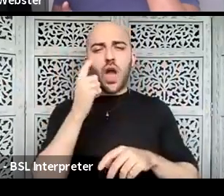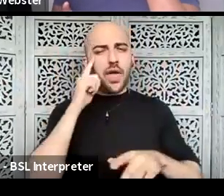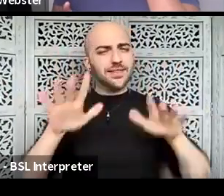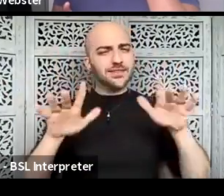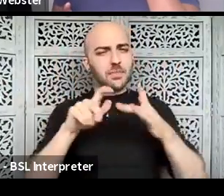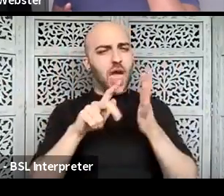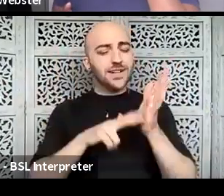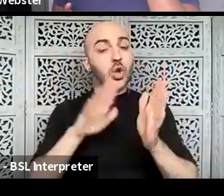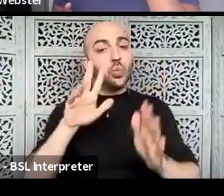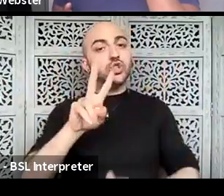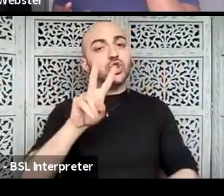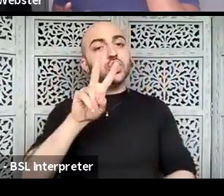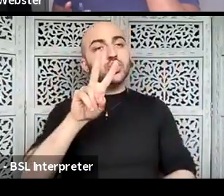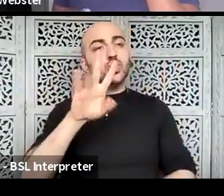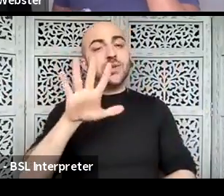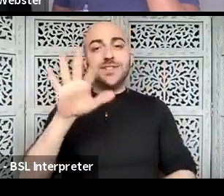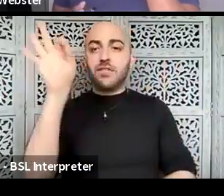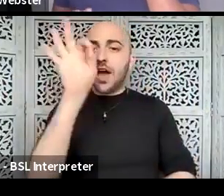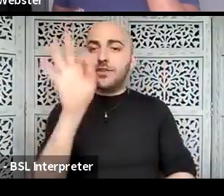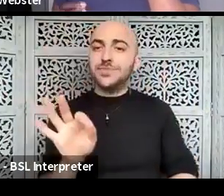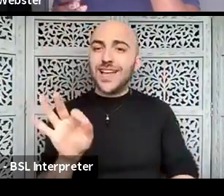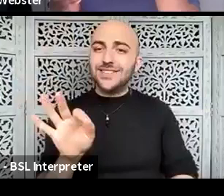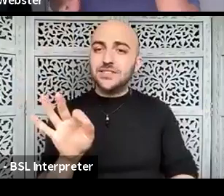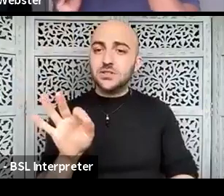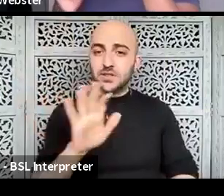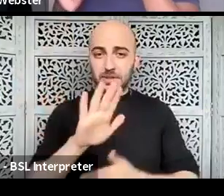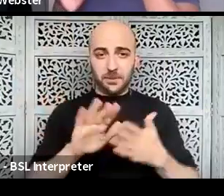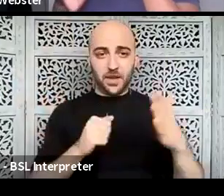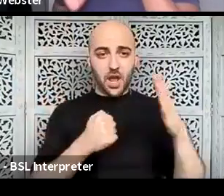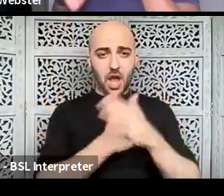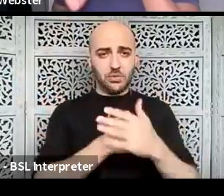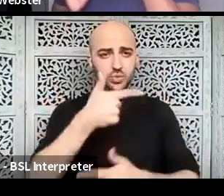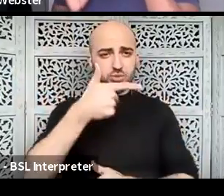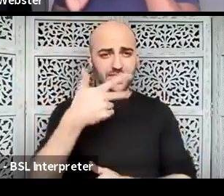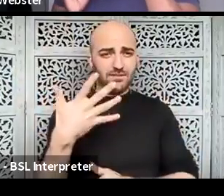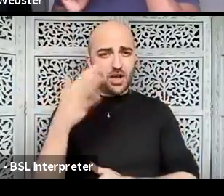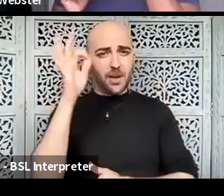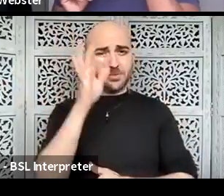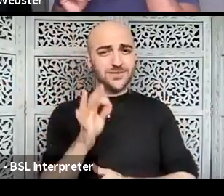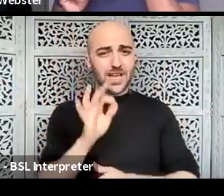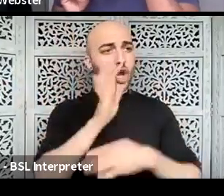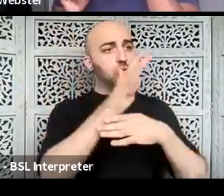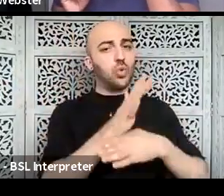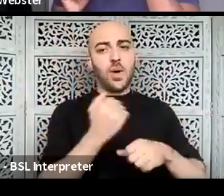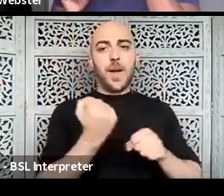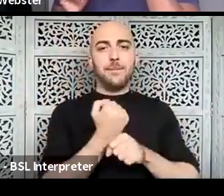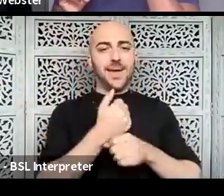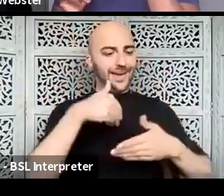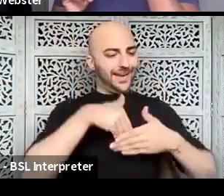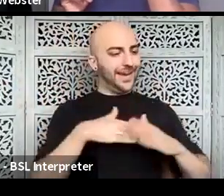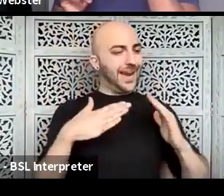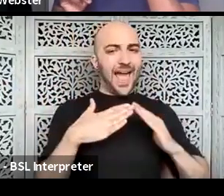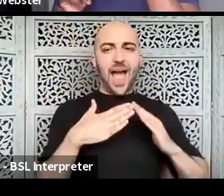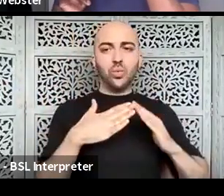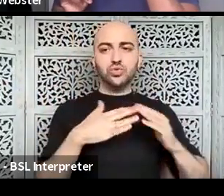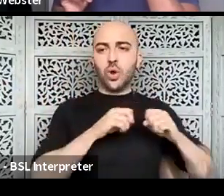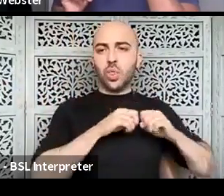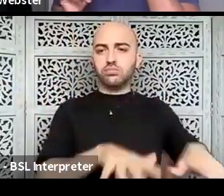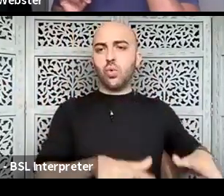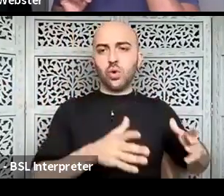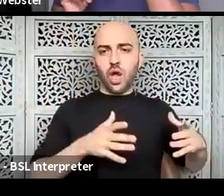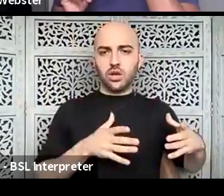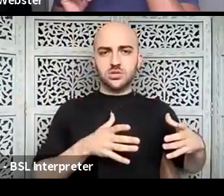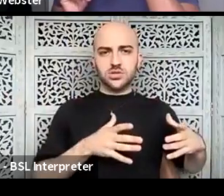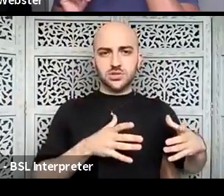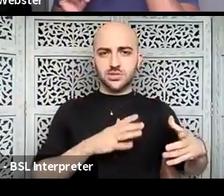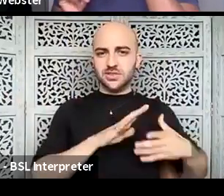to be 25%, which meant that up to 75% of other programmes were made in-house at either of the broadcasters. So because of